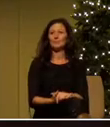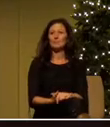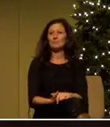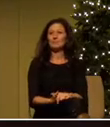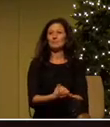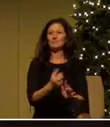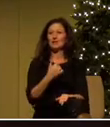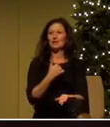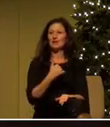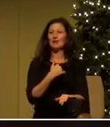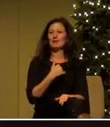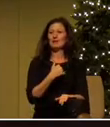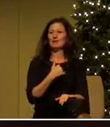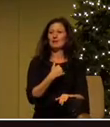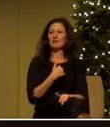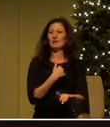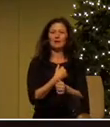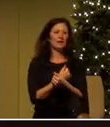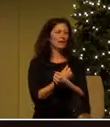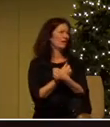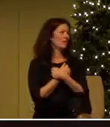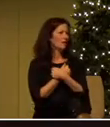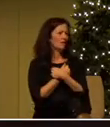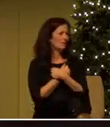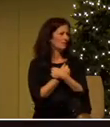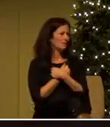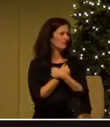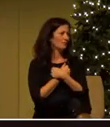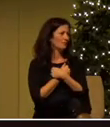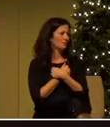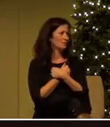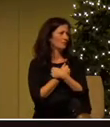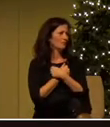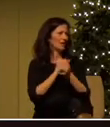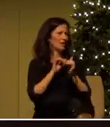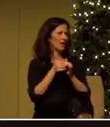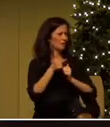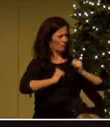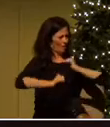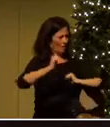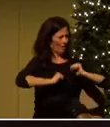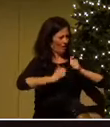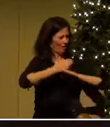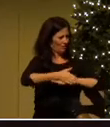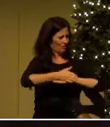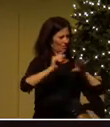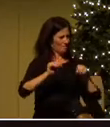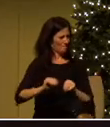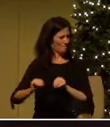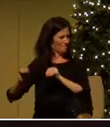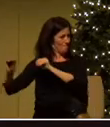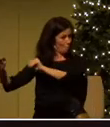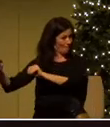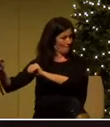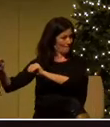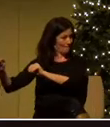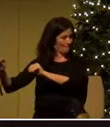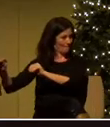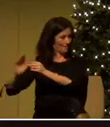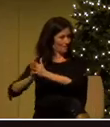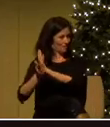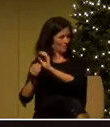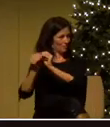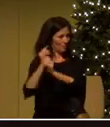And I love the way that then the drama moved to this side of the stage and turned